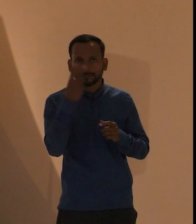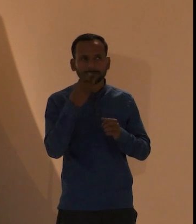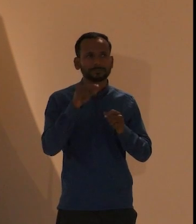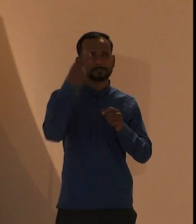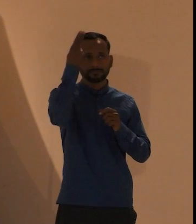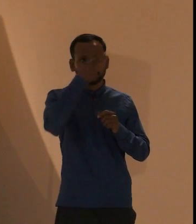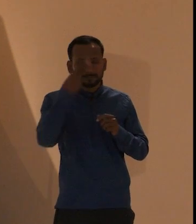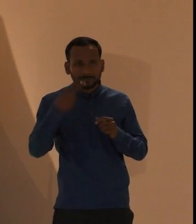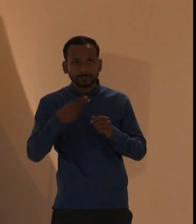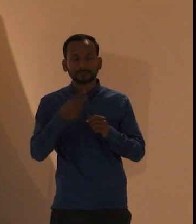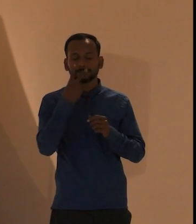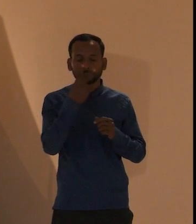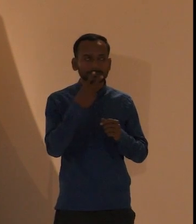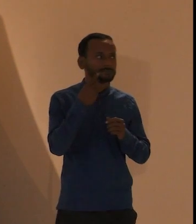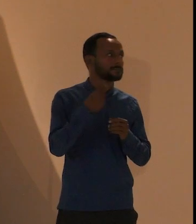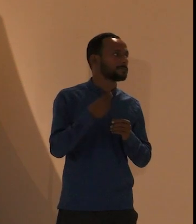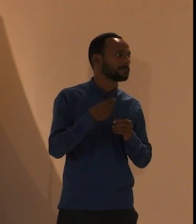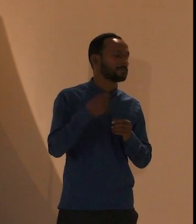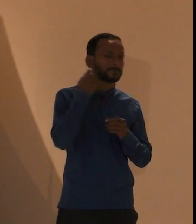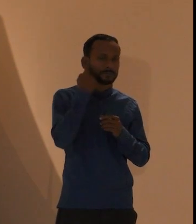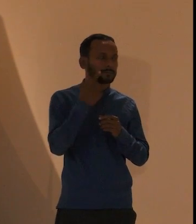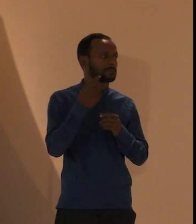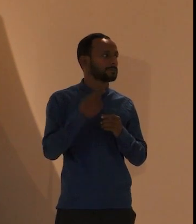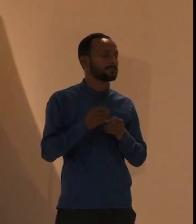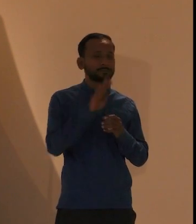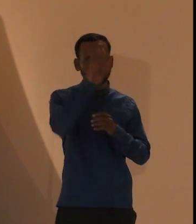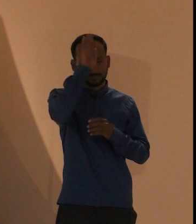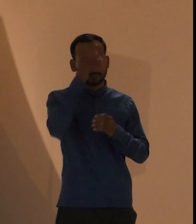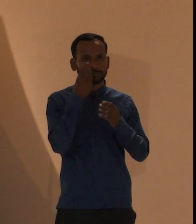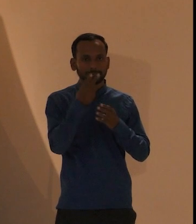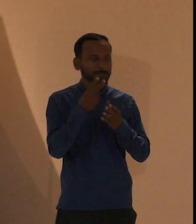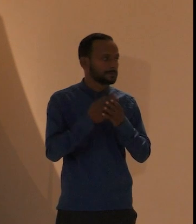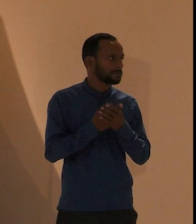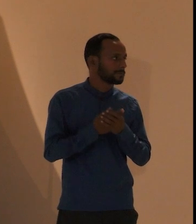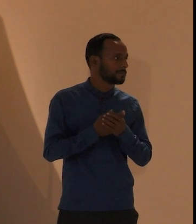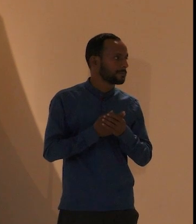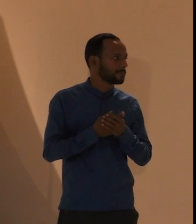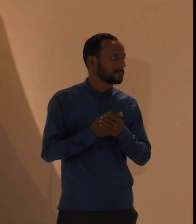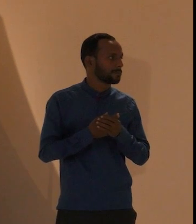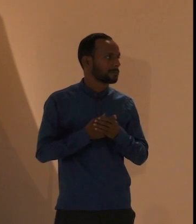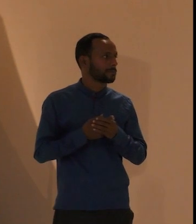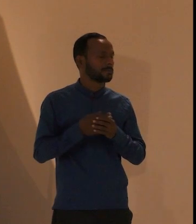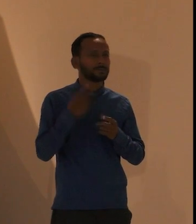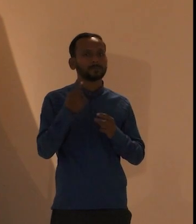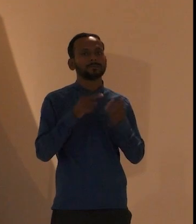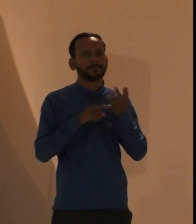from New Haven itself. And princely loyalty to the British Indian Empire. So these are curatorial questions which